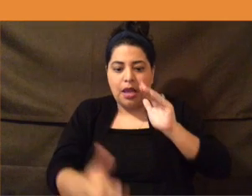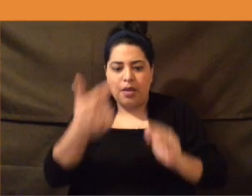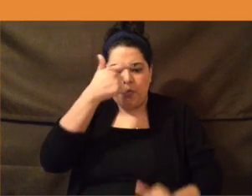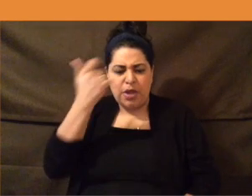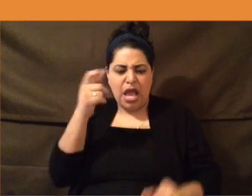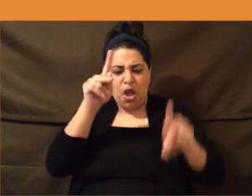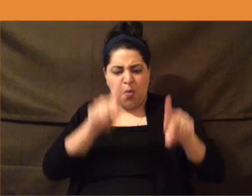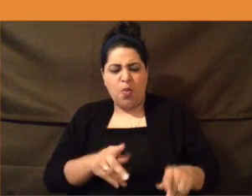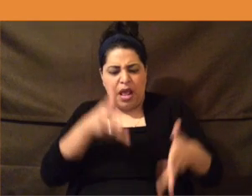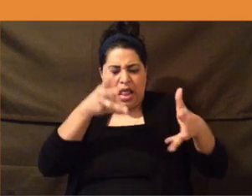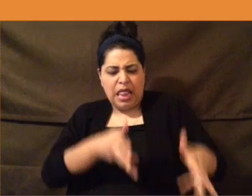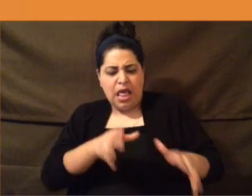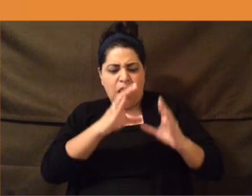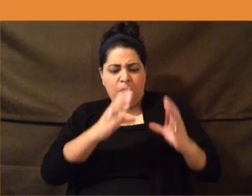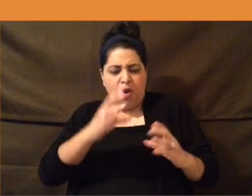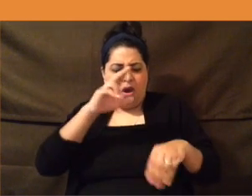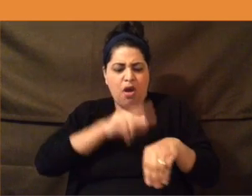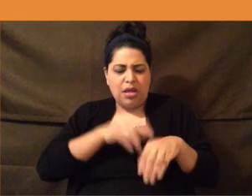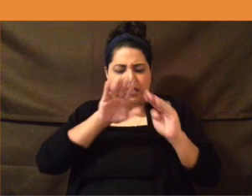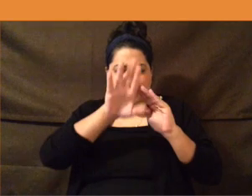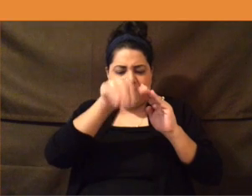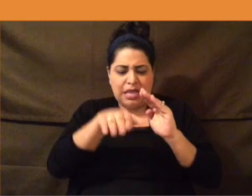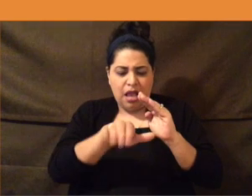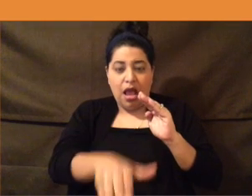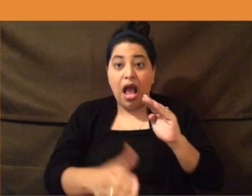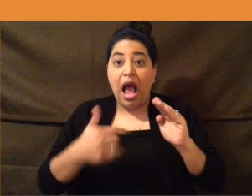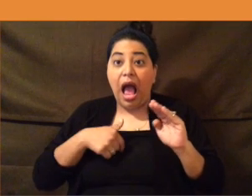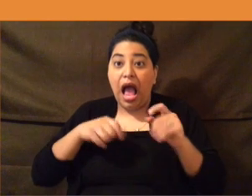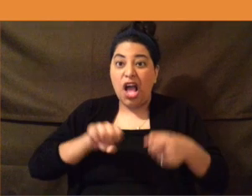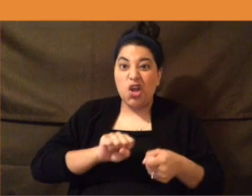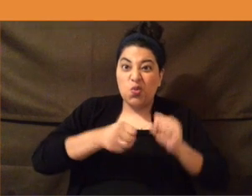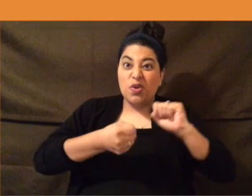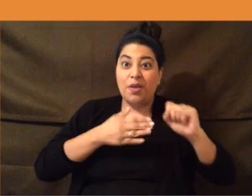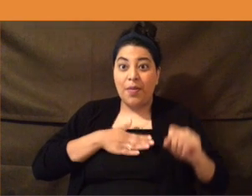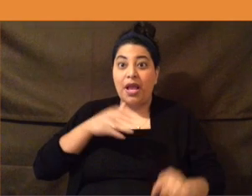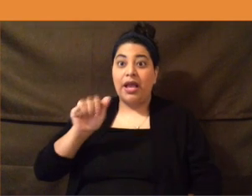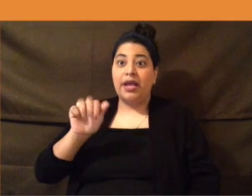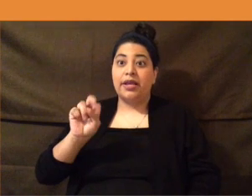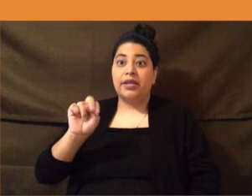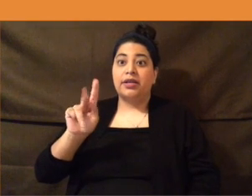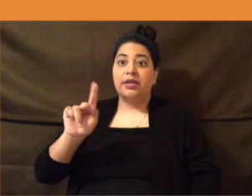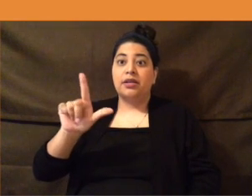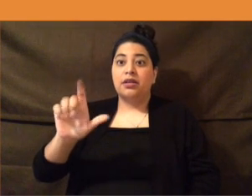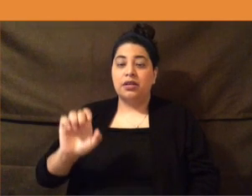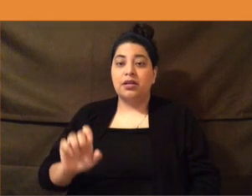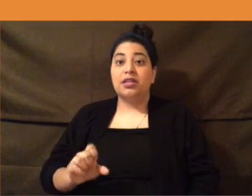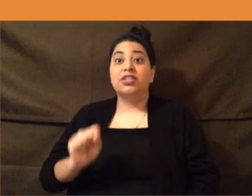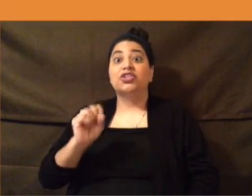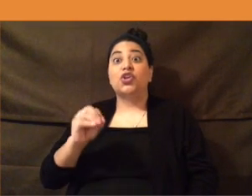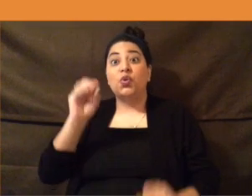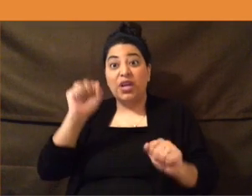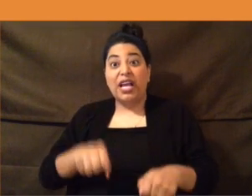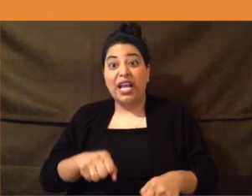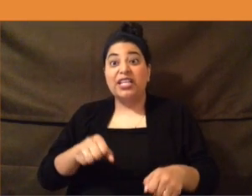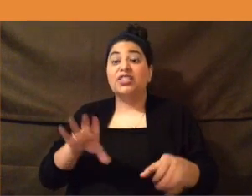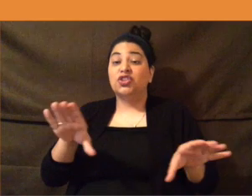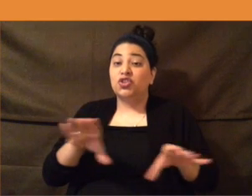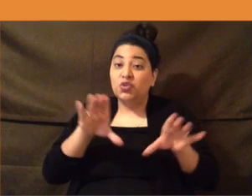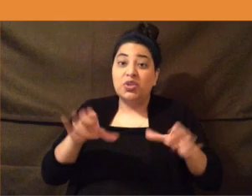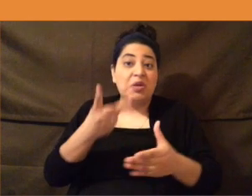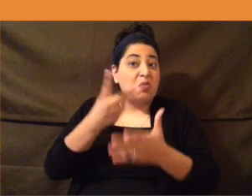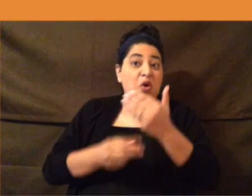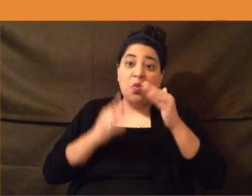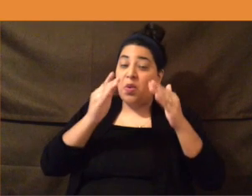Because someone left a ball on the step, comma, I twisted my ankle. All right, so we can join